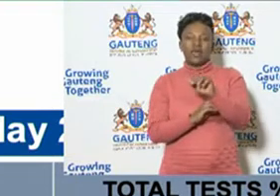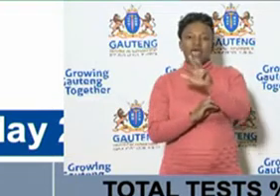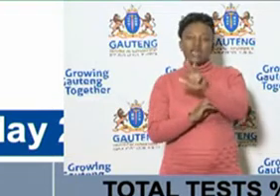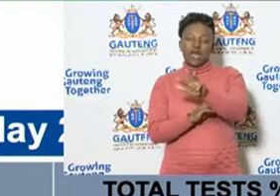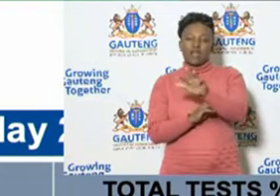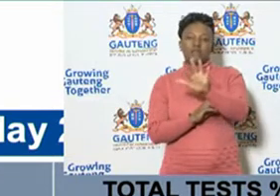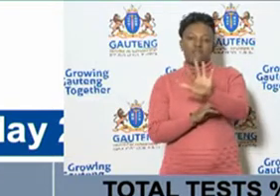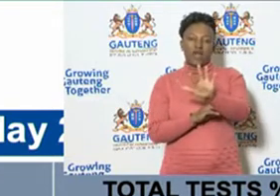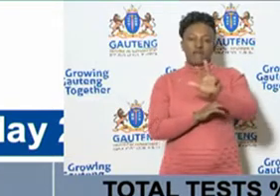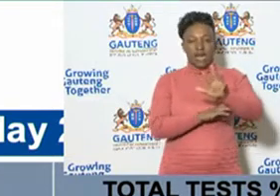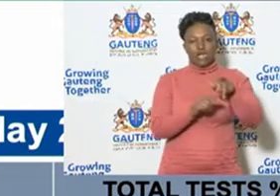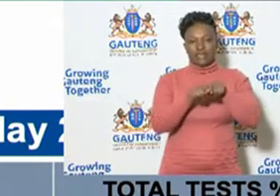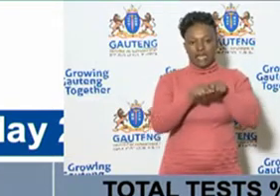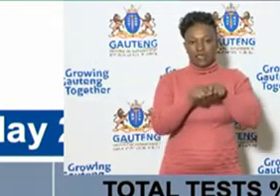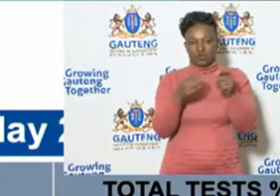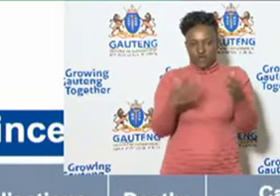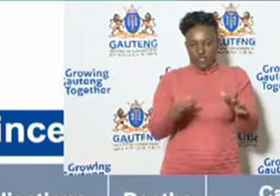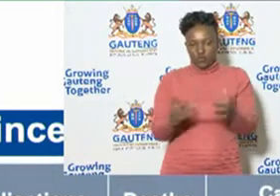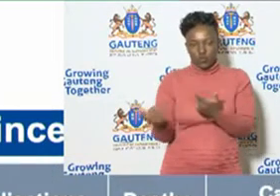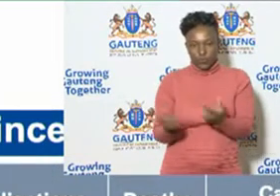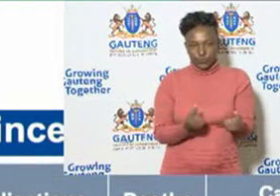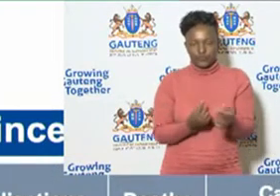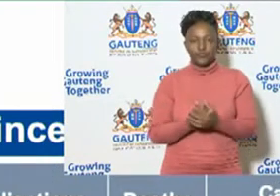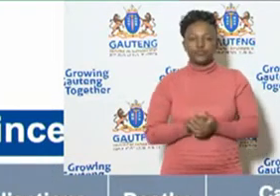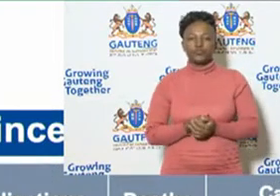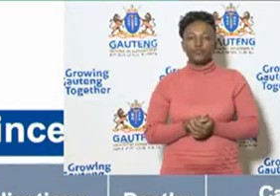215,959 tests done so far.